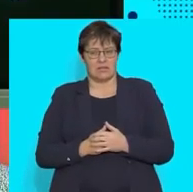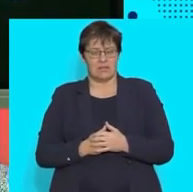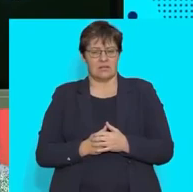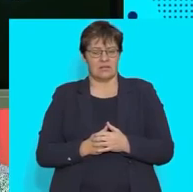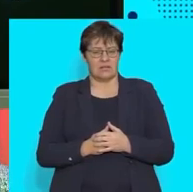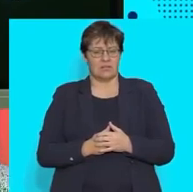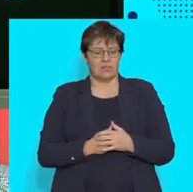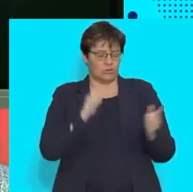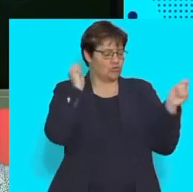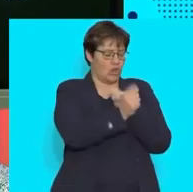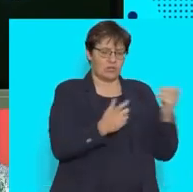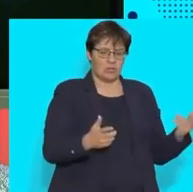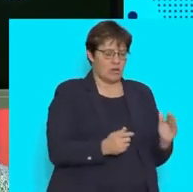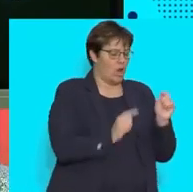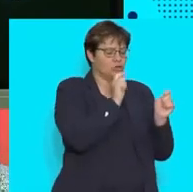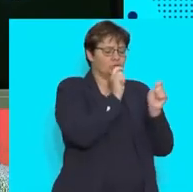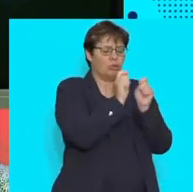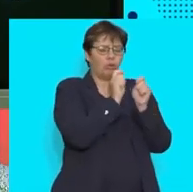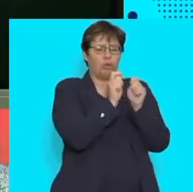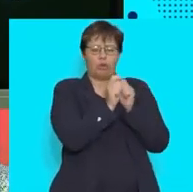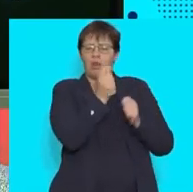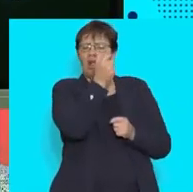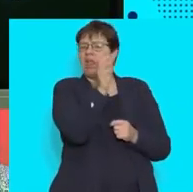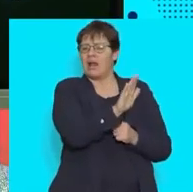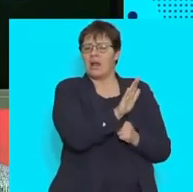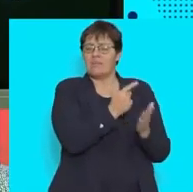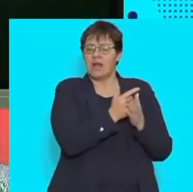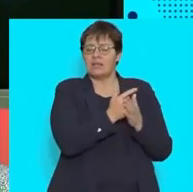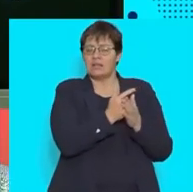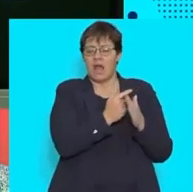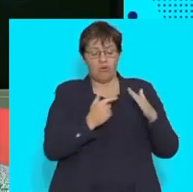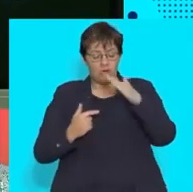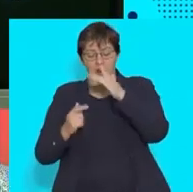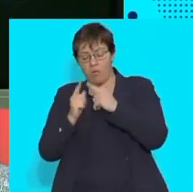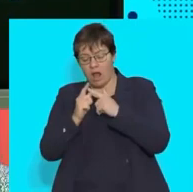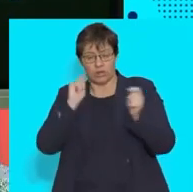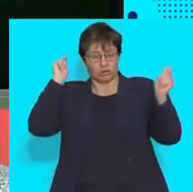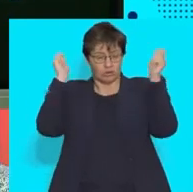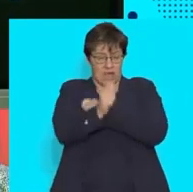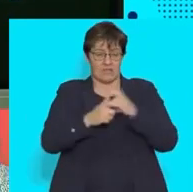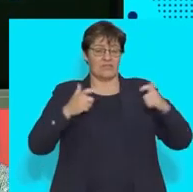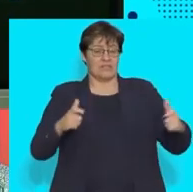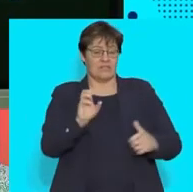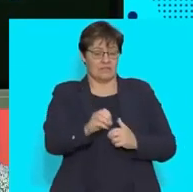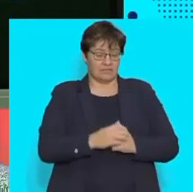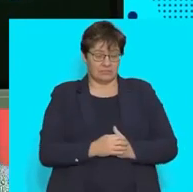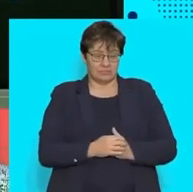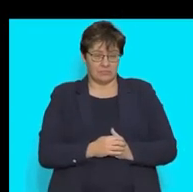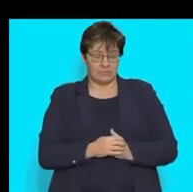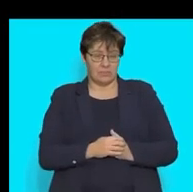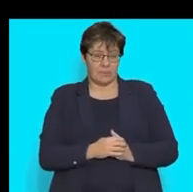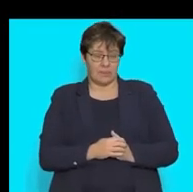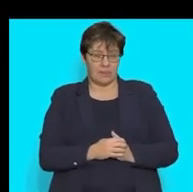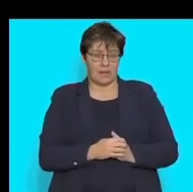the biggest change. I don't want to take changes that are small. I want to show the gradient by looking at the big change. So if I've taken those